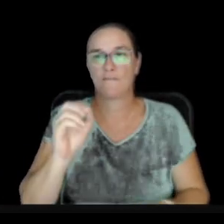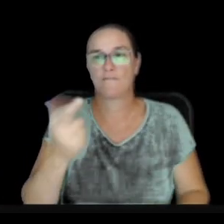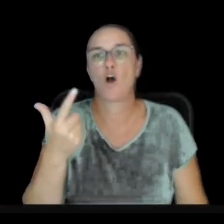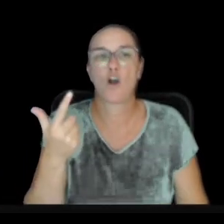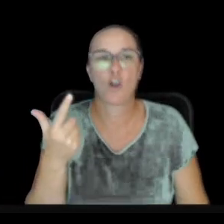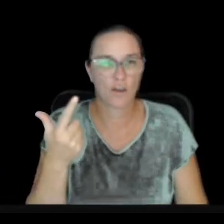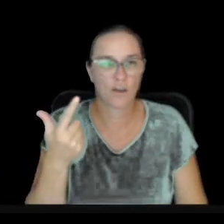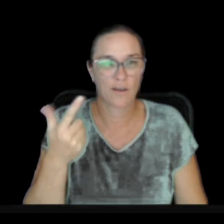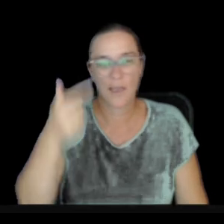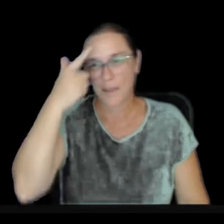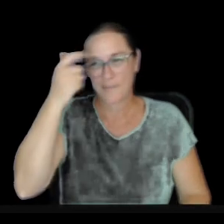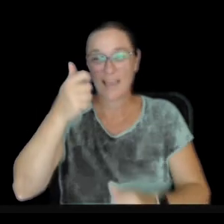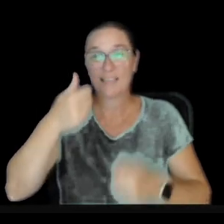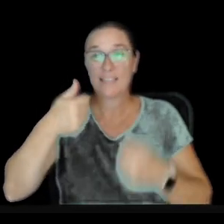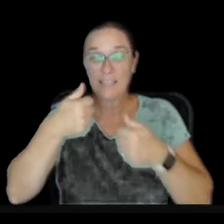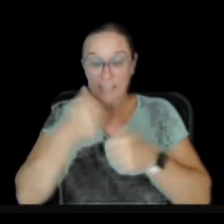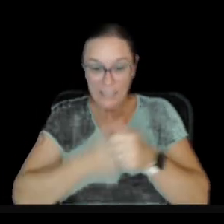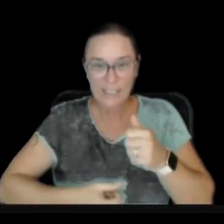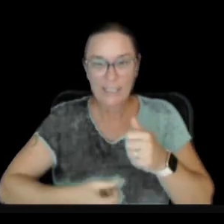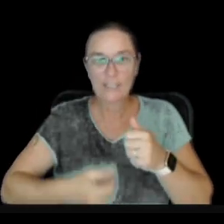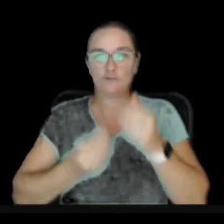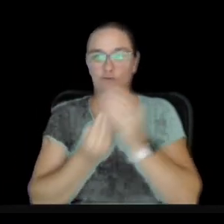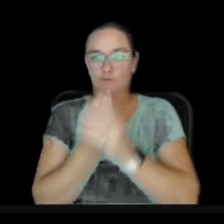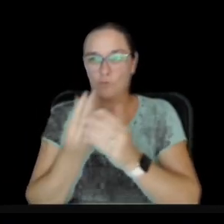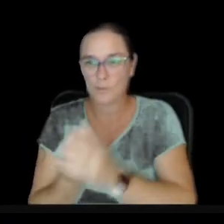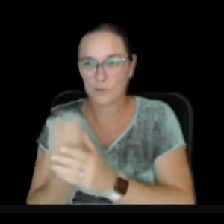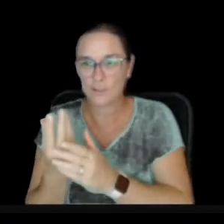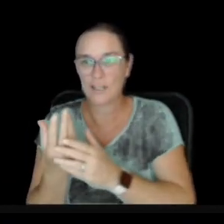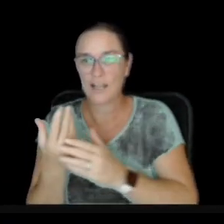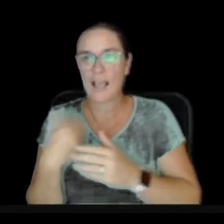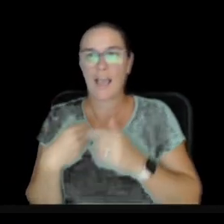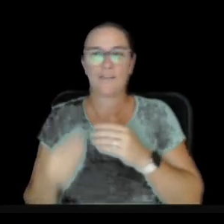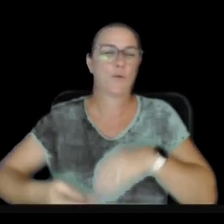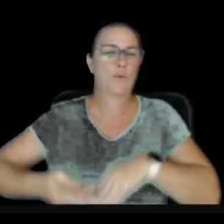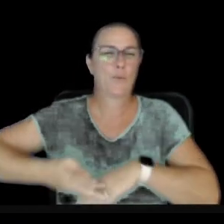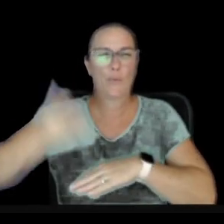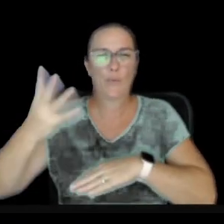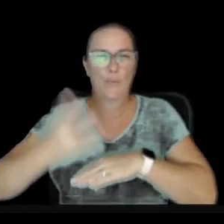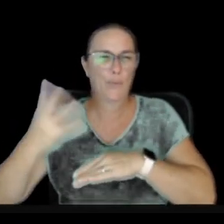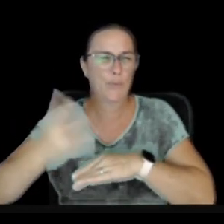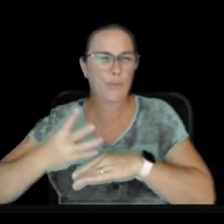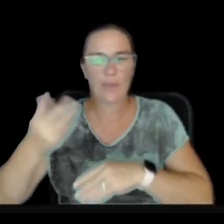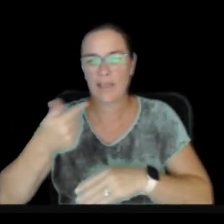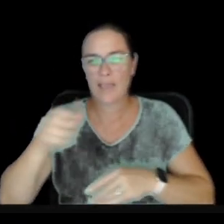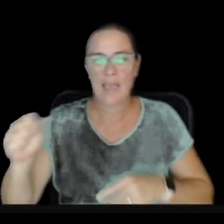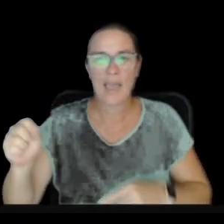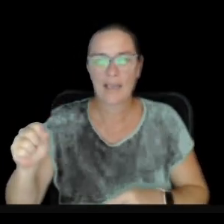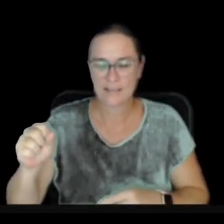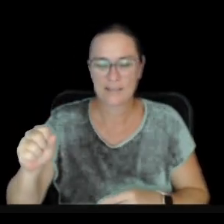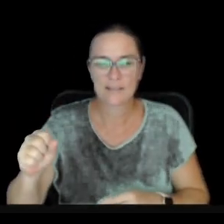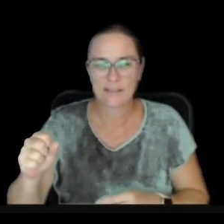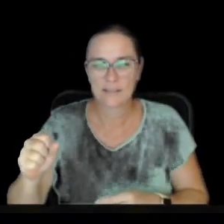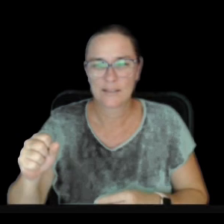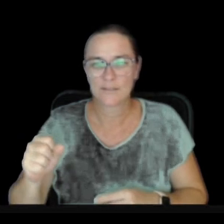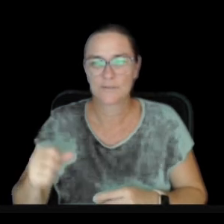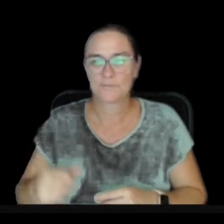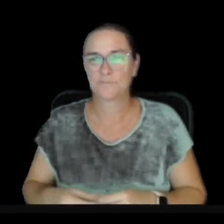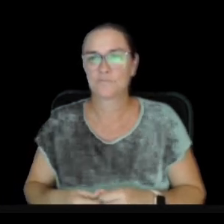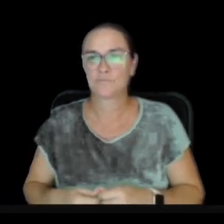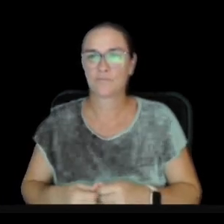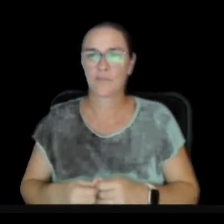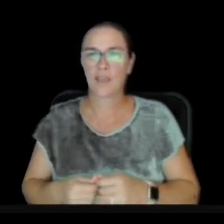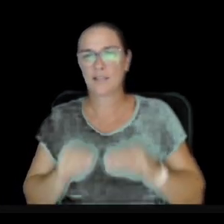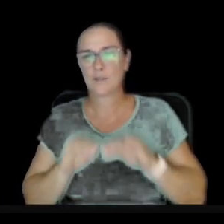because during each of these episode bursts, there's a big emission of gas, which is flying with our variable and Kona